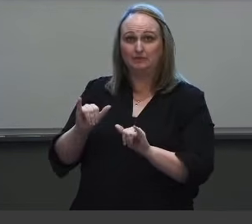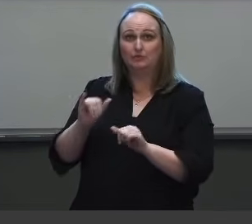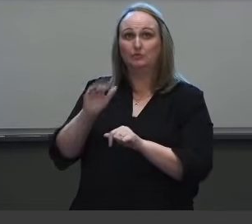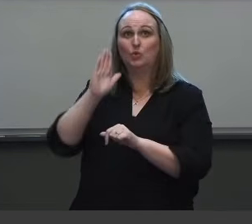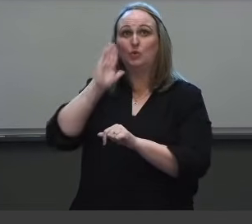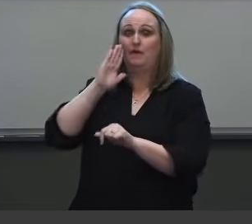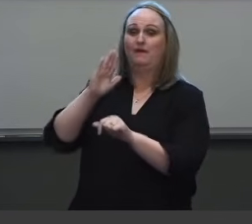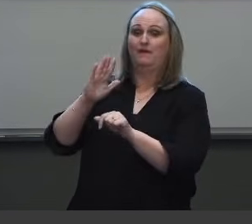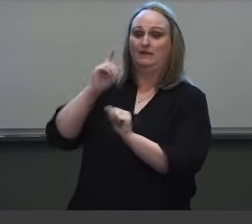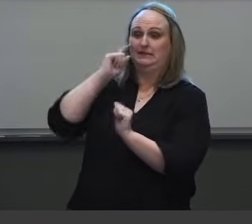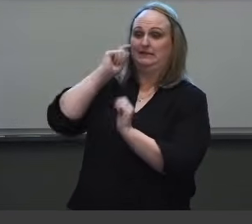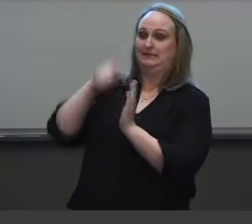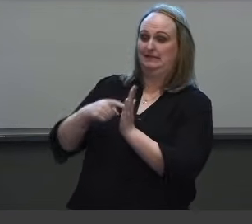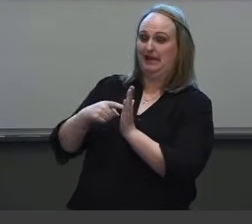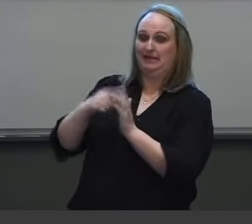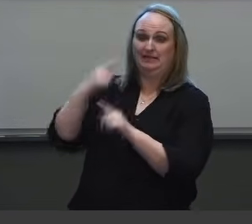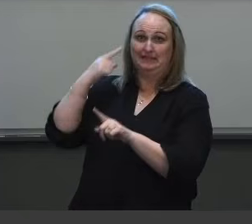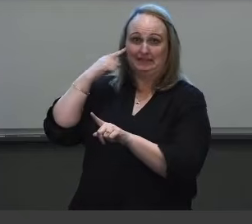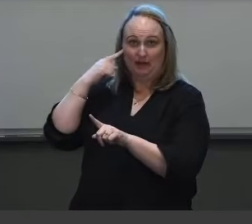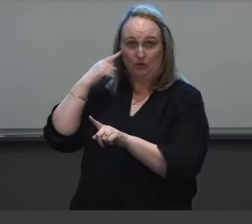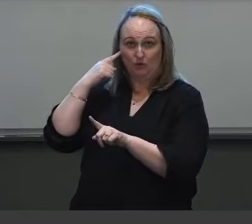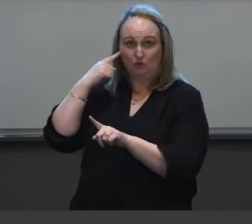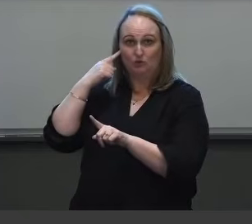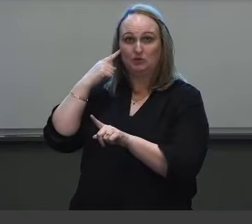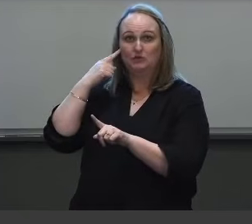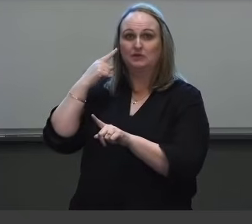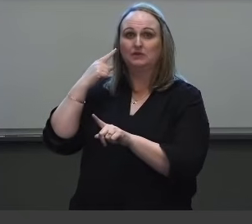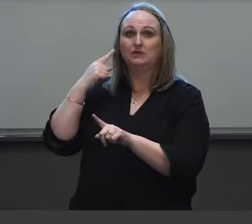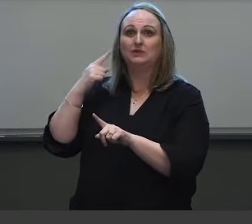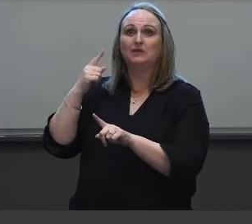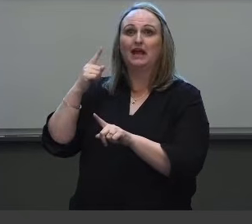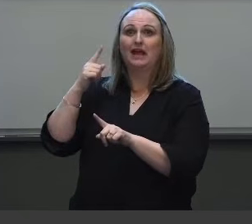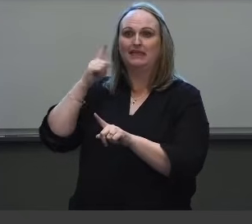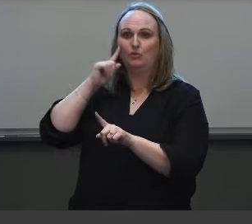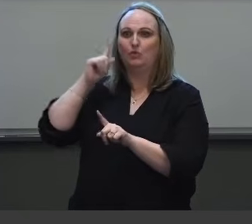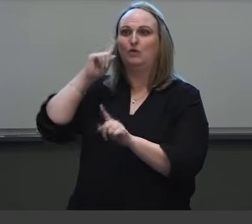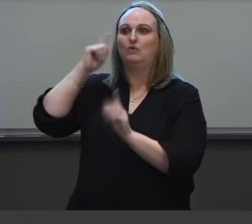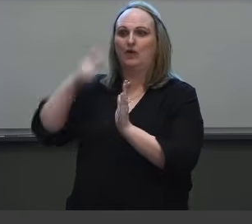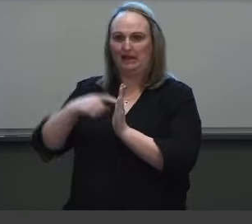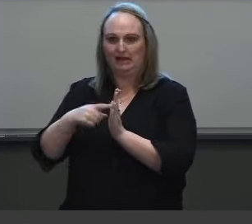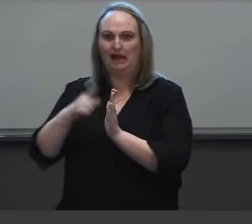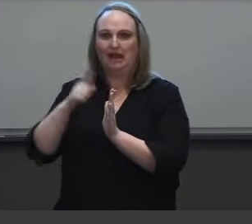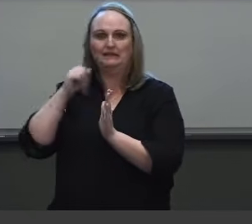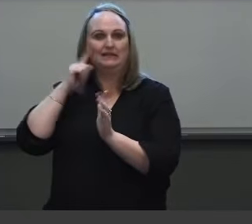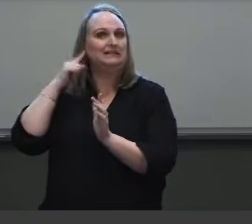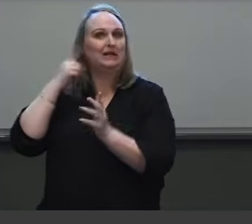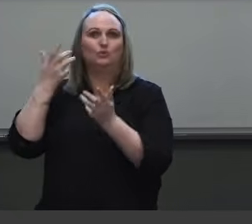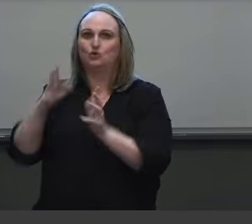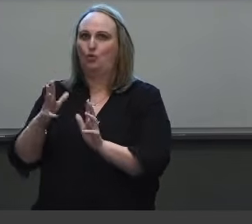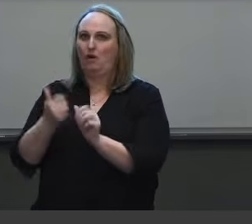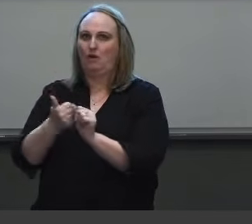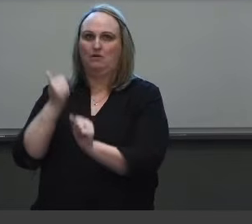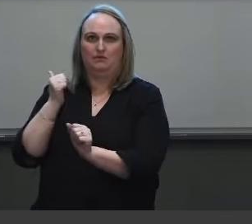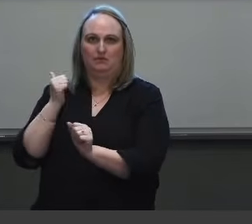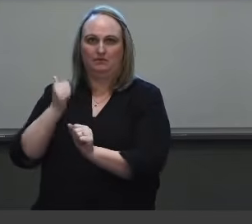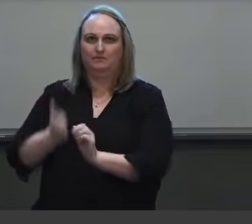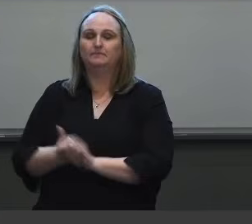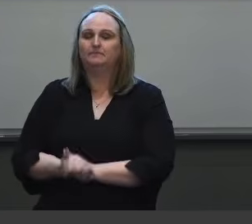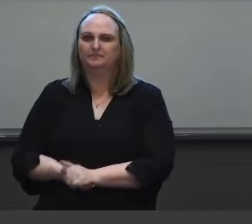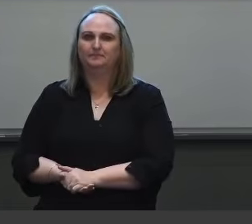few seconds and show the status bar as an aversive sound and then filter the sound. So let's see.